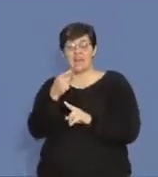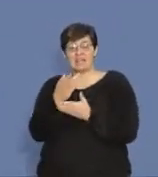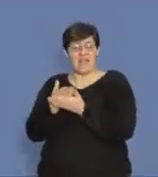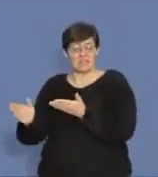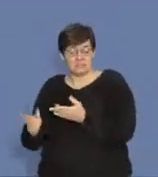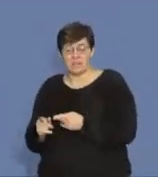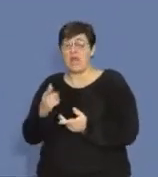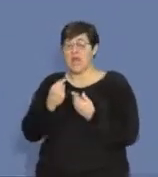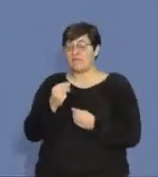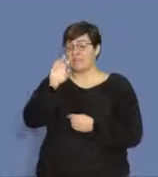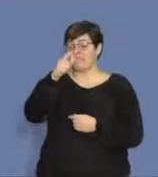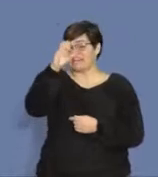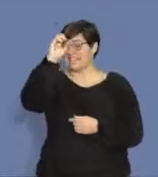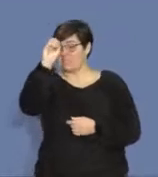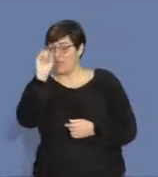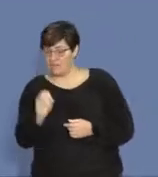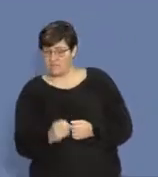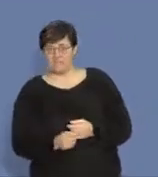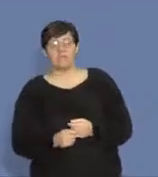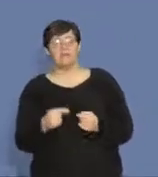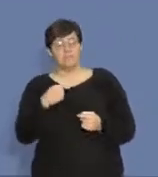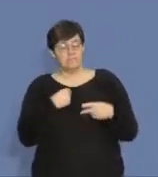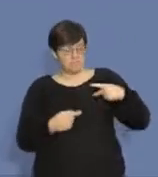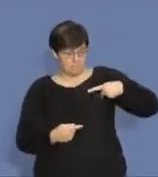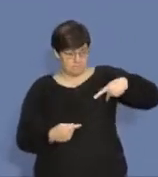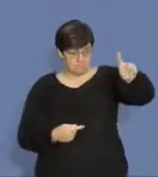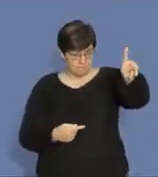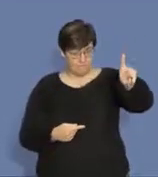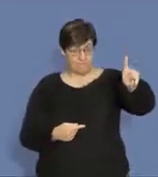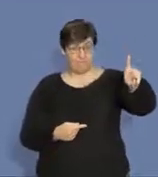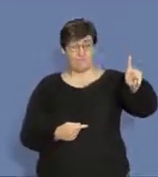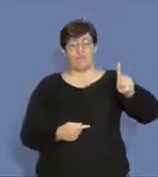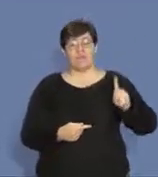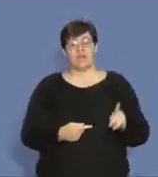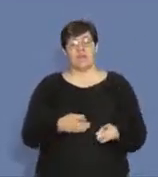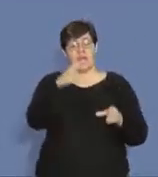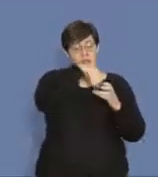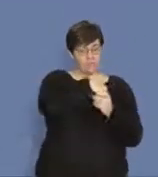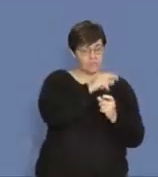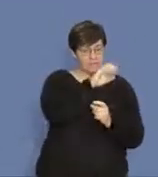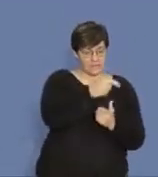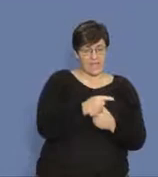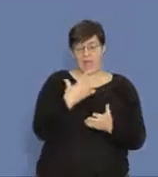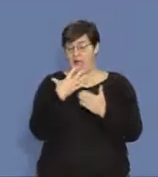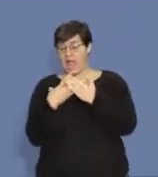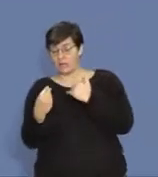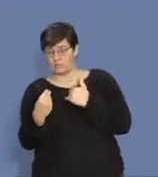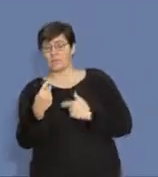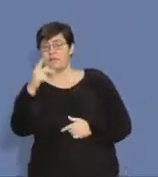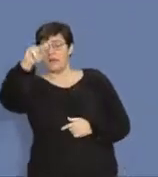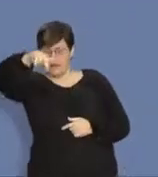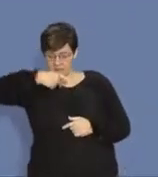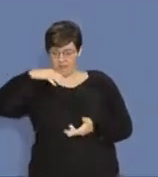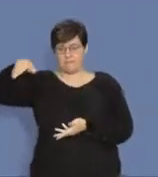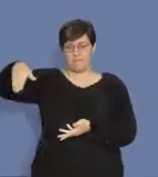zero-rated items, the input VAT is the VAT that we pay, which we claim back from SARS, and the output VAT is the VAT that we